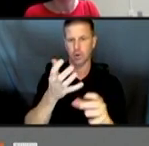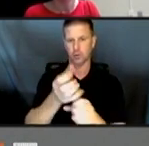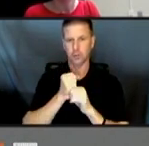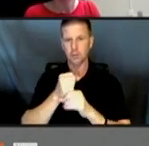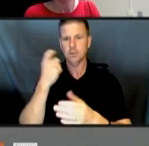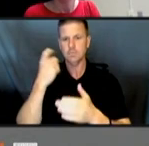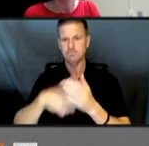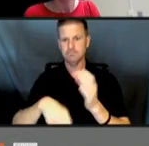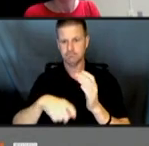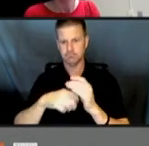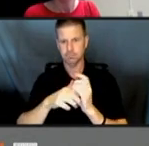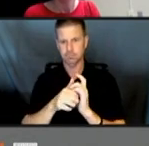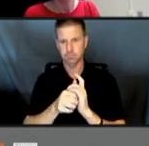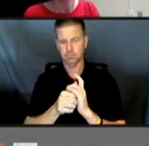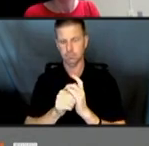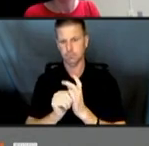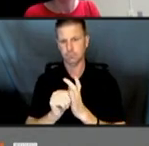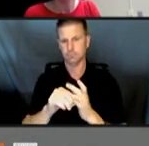costs,